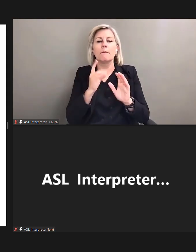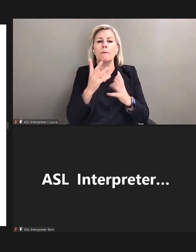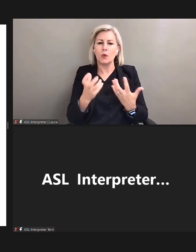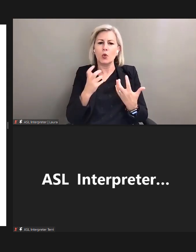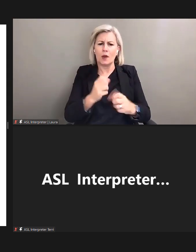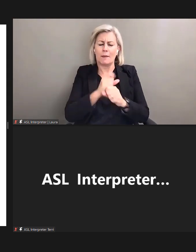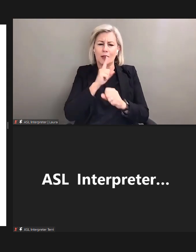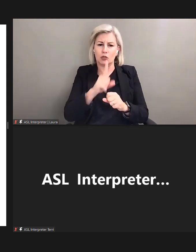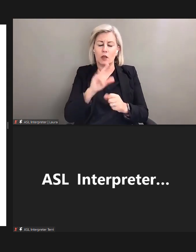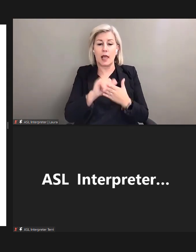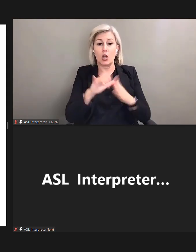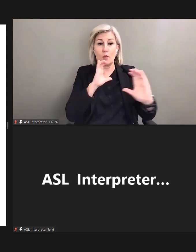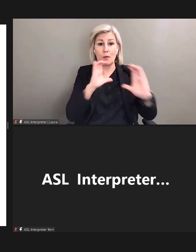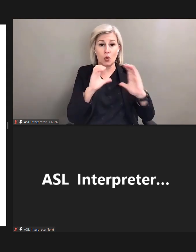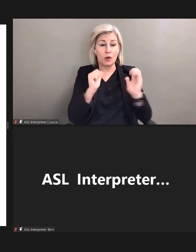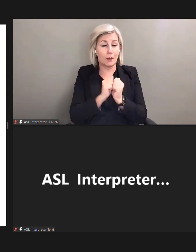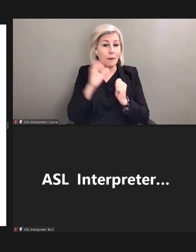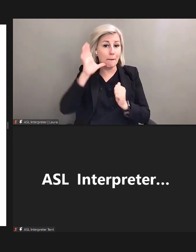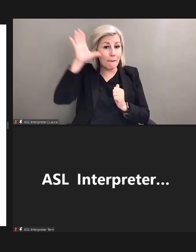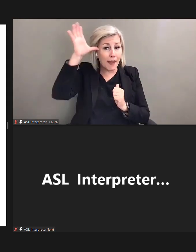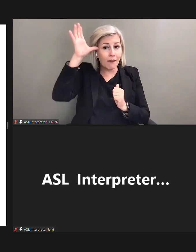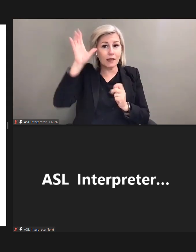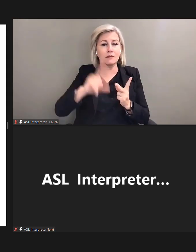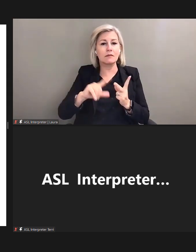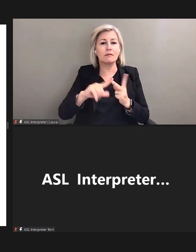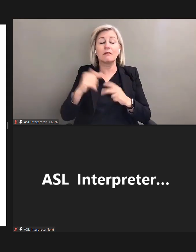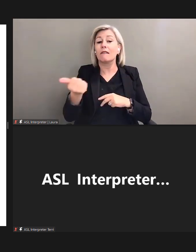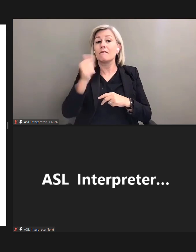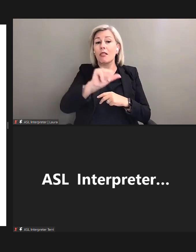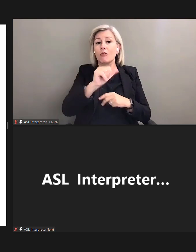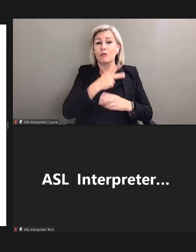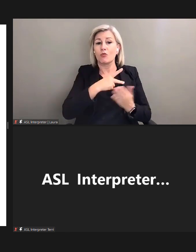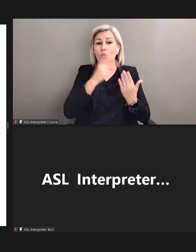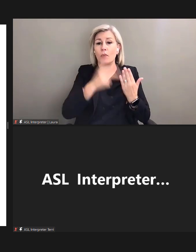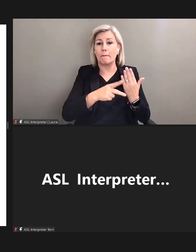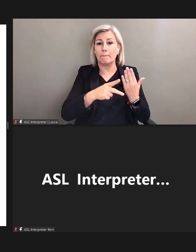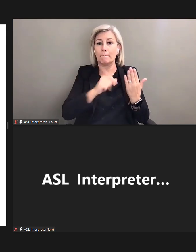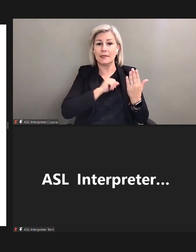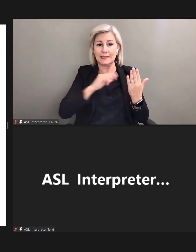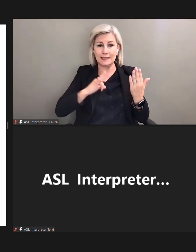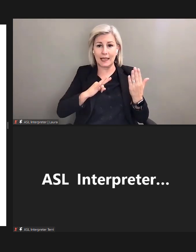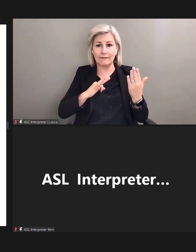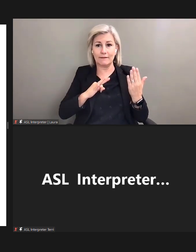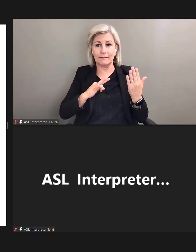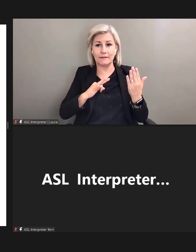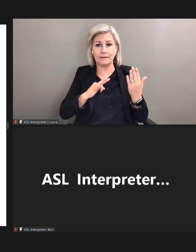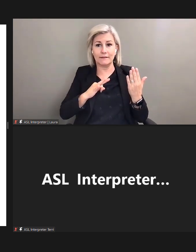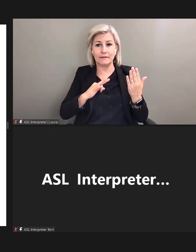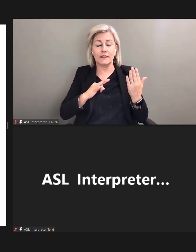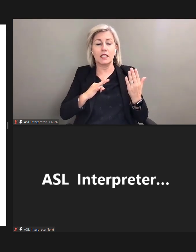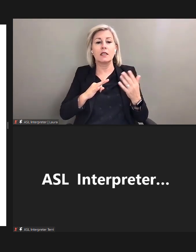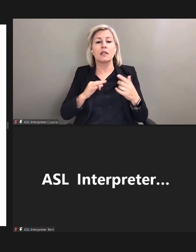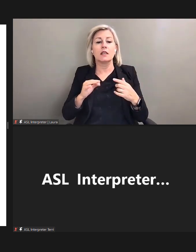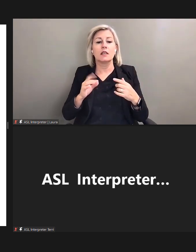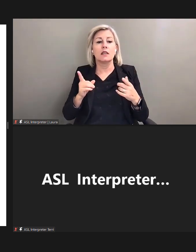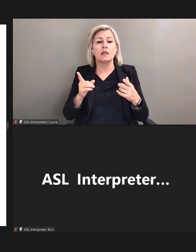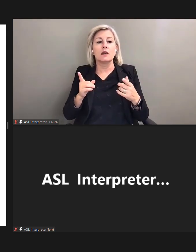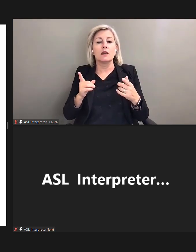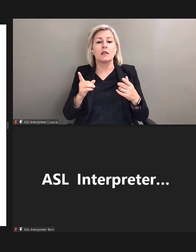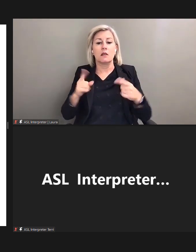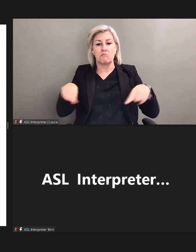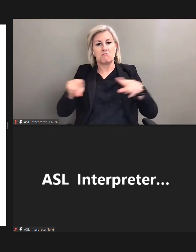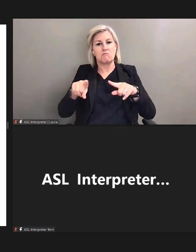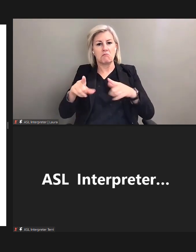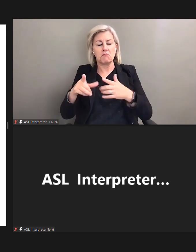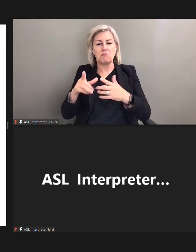you communicate with your parents and other program staff whose cooperation you're seeking, are